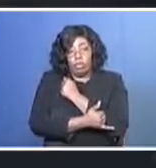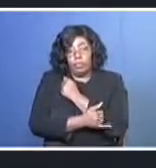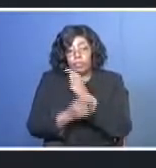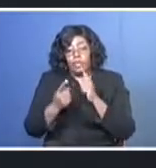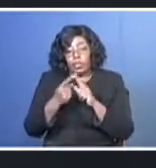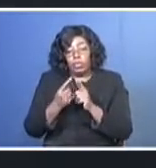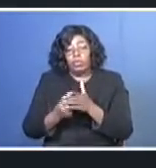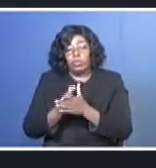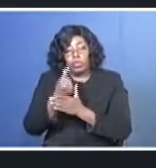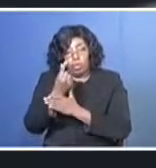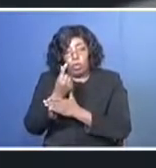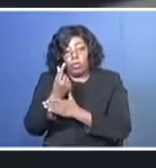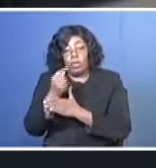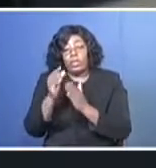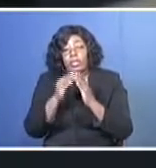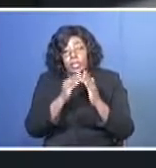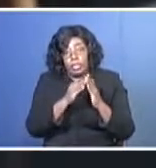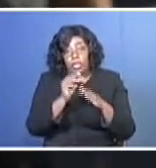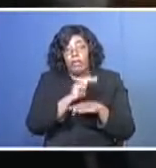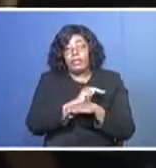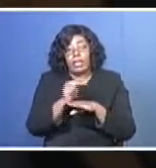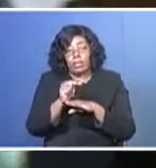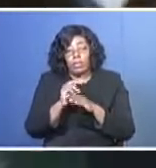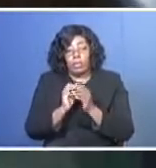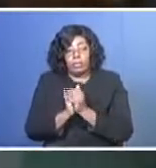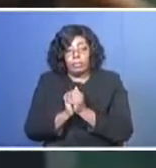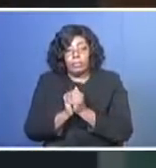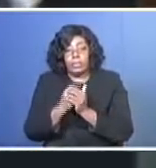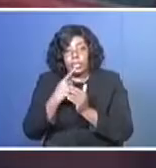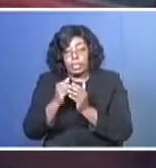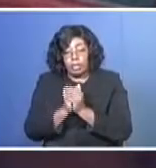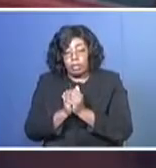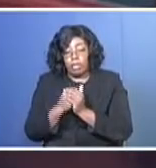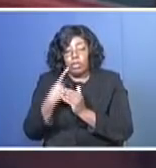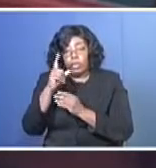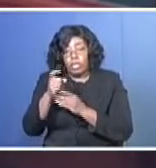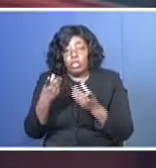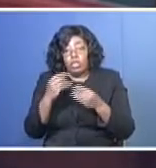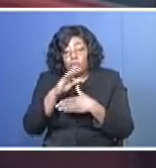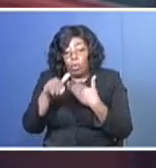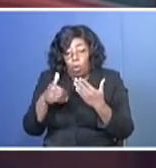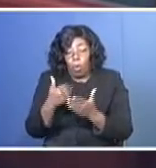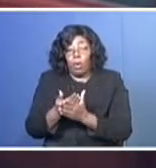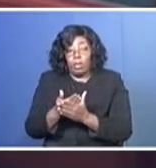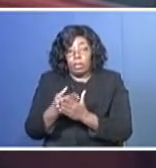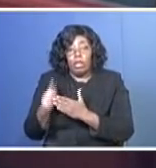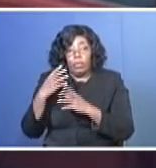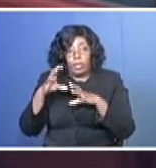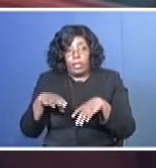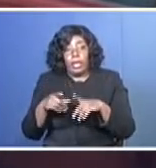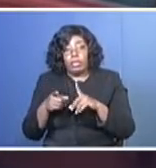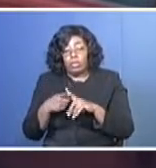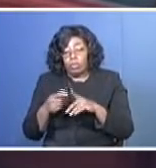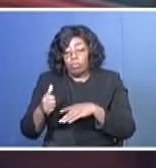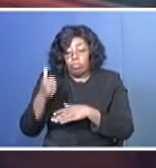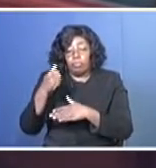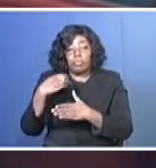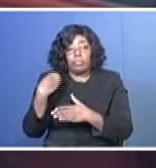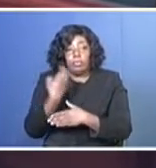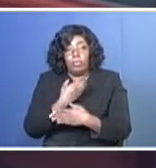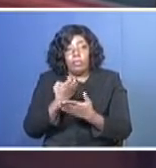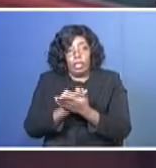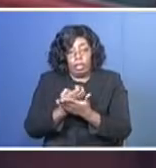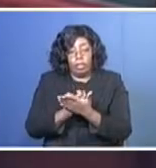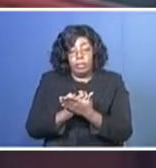to grow the city of Nassau. We must do all we can to revitalize our economy